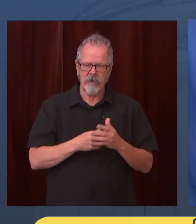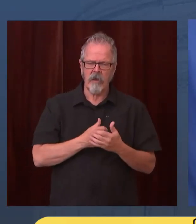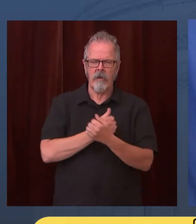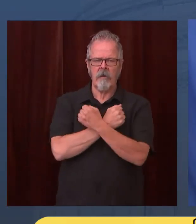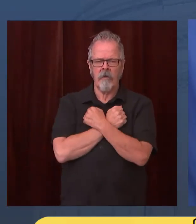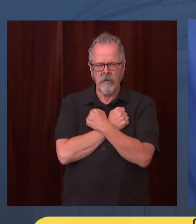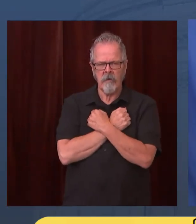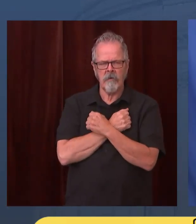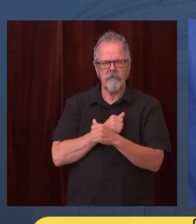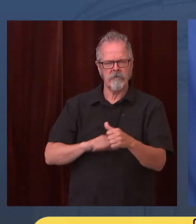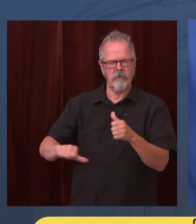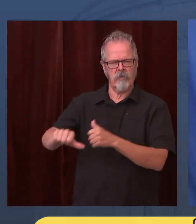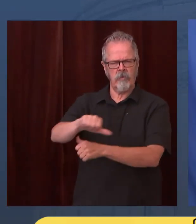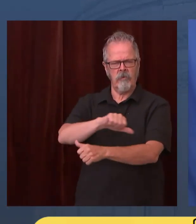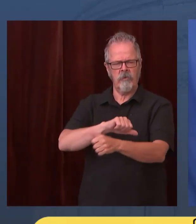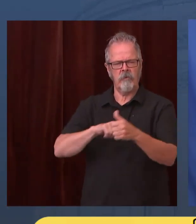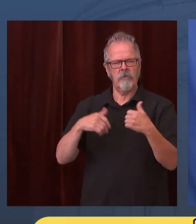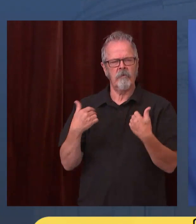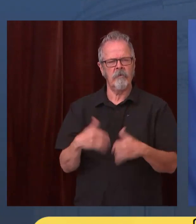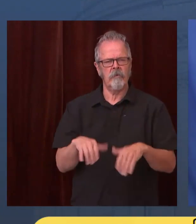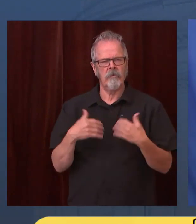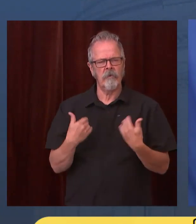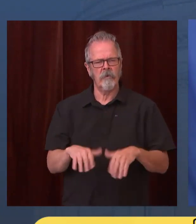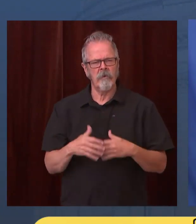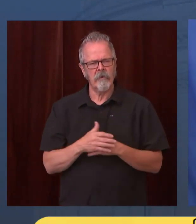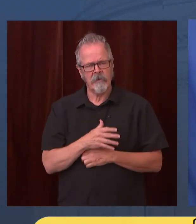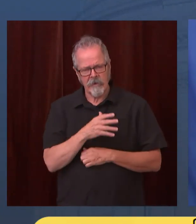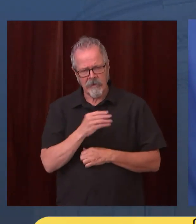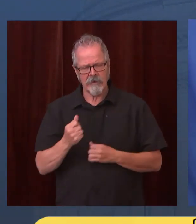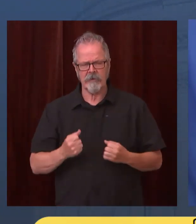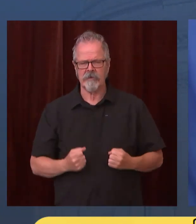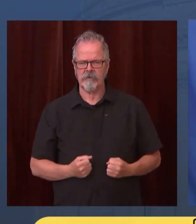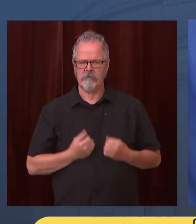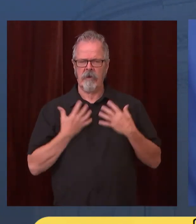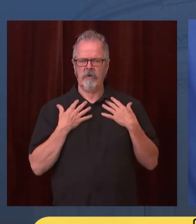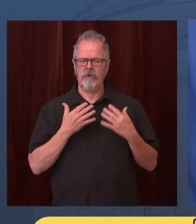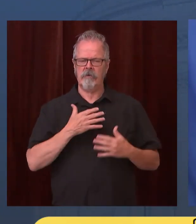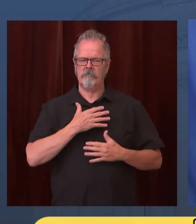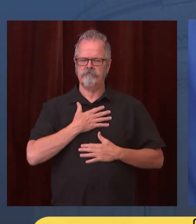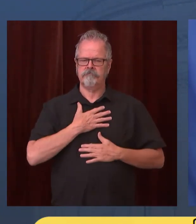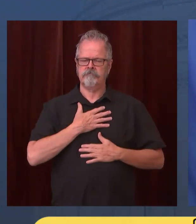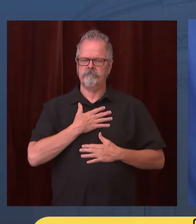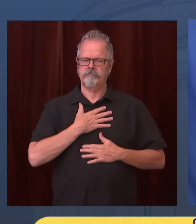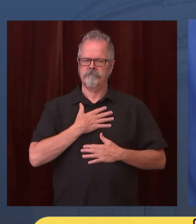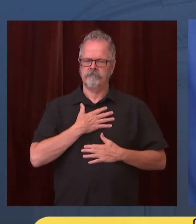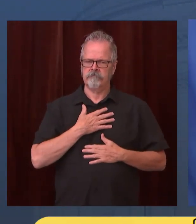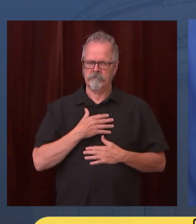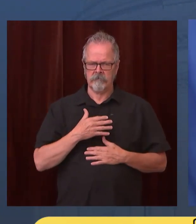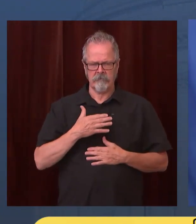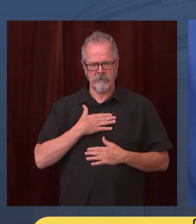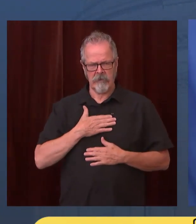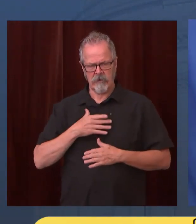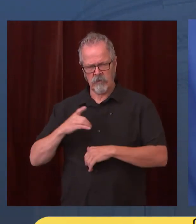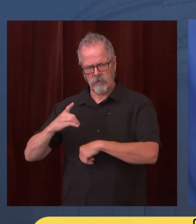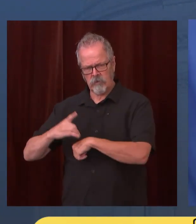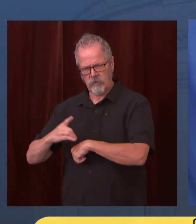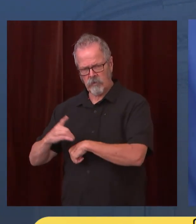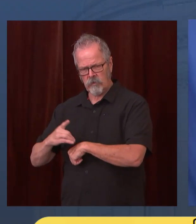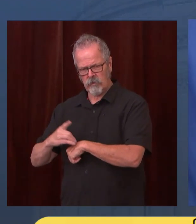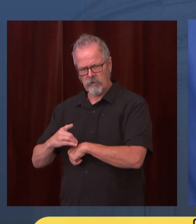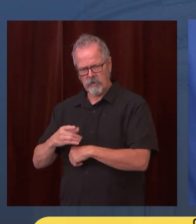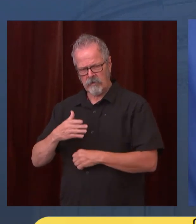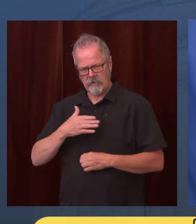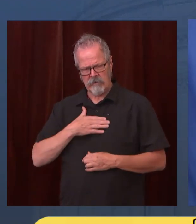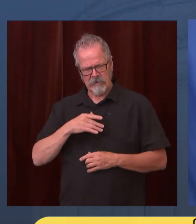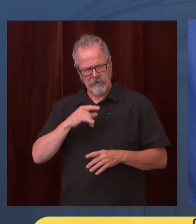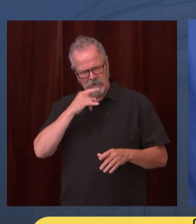come help the public, to come, sort of fulfill a duty to our kids to not infect them,